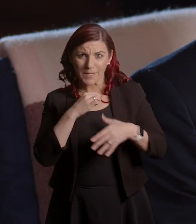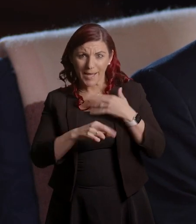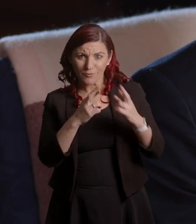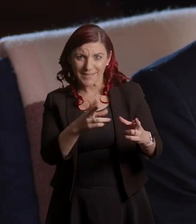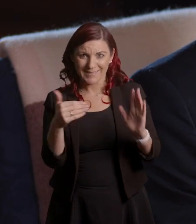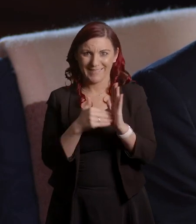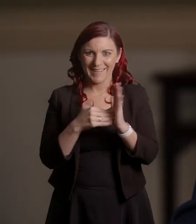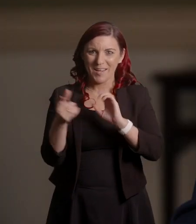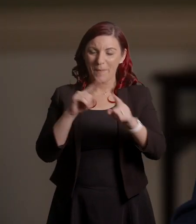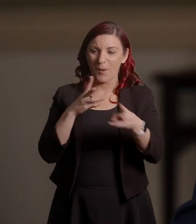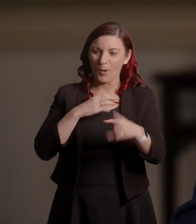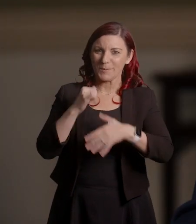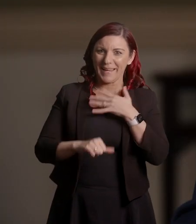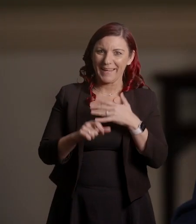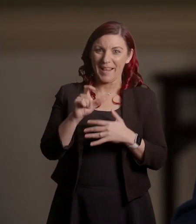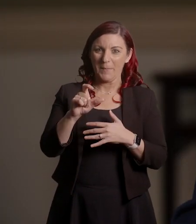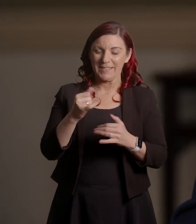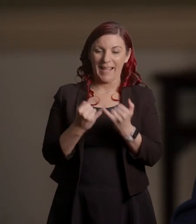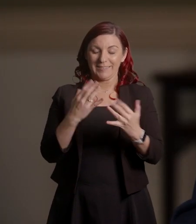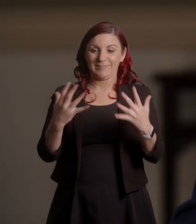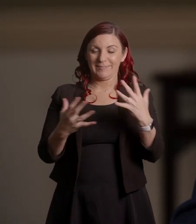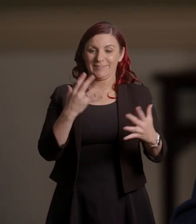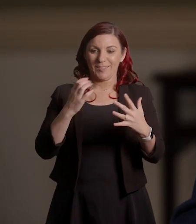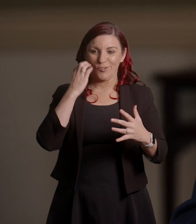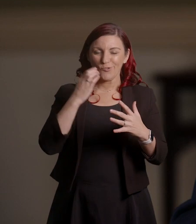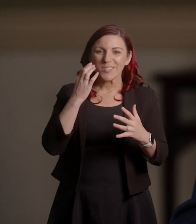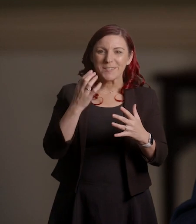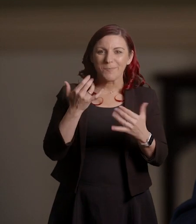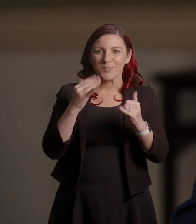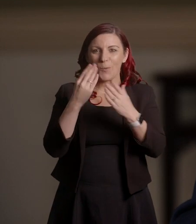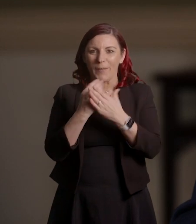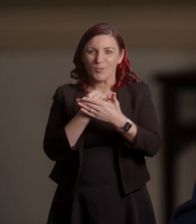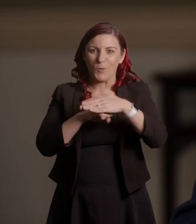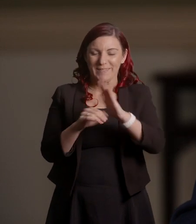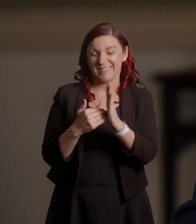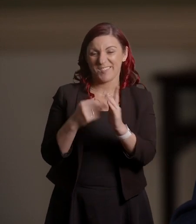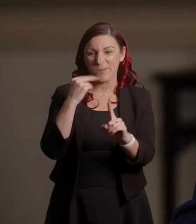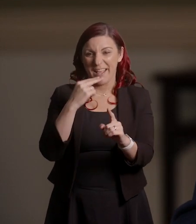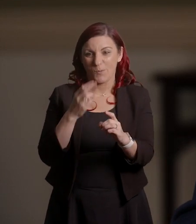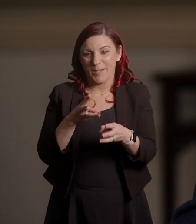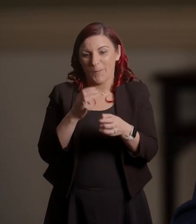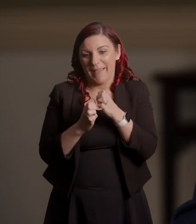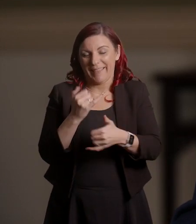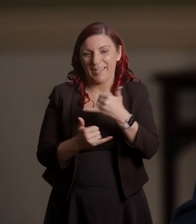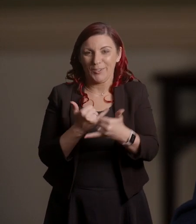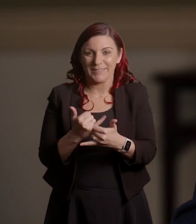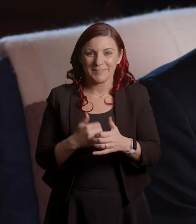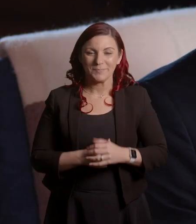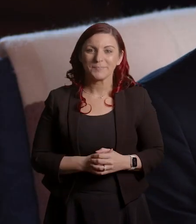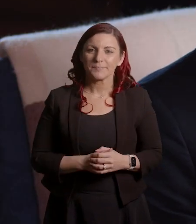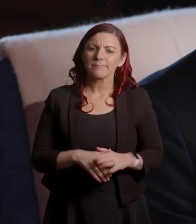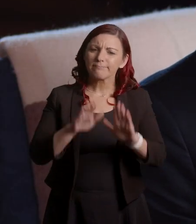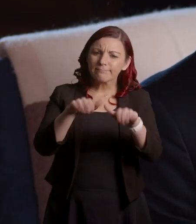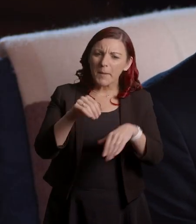already today, I believe. Back in work already. It was just a little bit of a Christmas party with the students, so it was nice. Nice way to end the year. Yeah, absolutely.